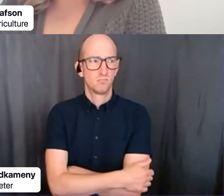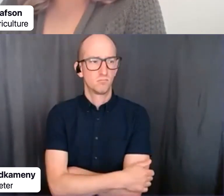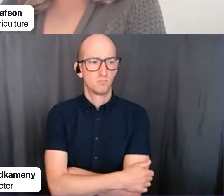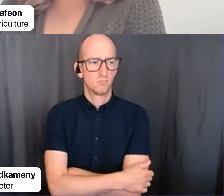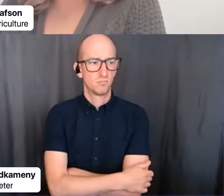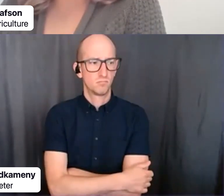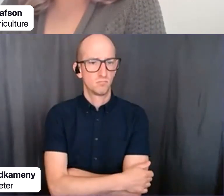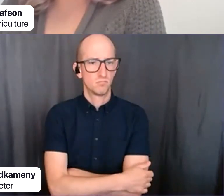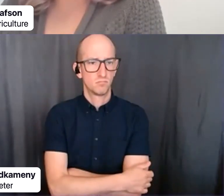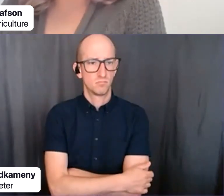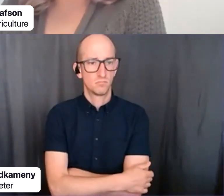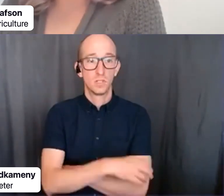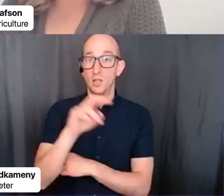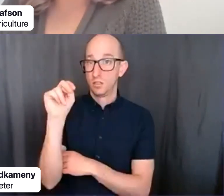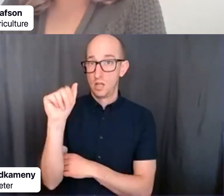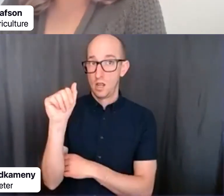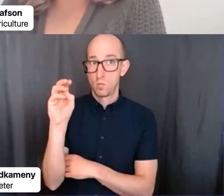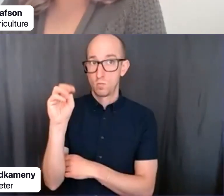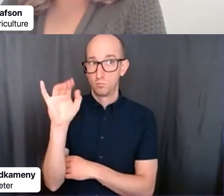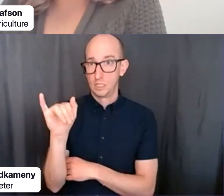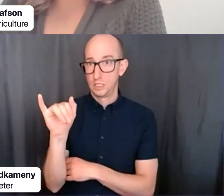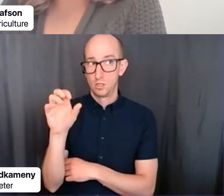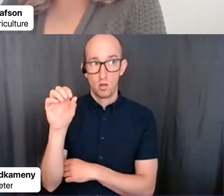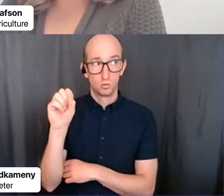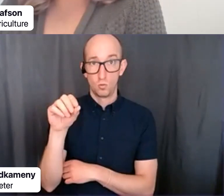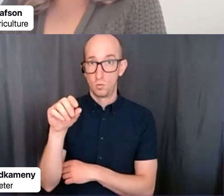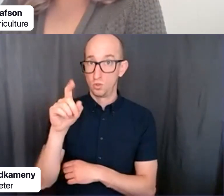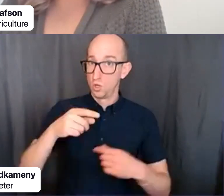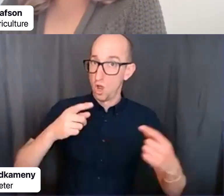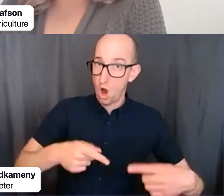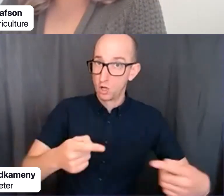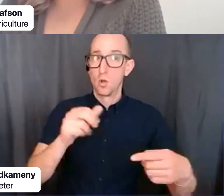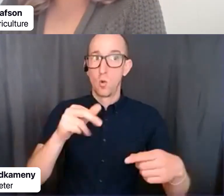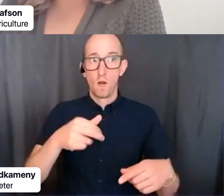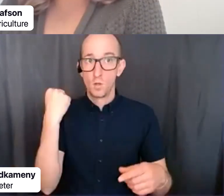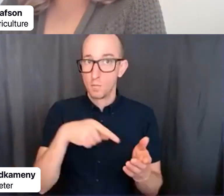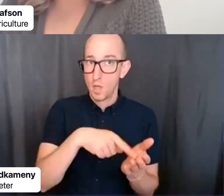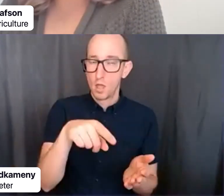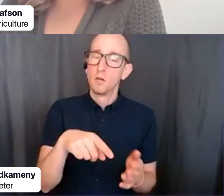So whether you should argue or refuse to pay is, I think we would suggest an approach